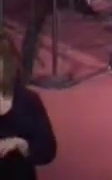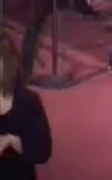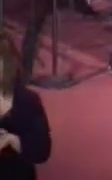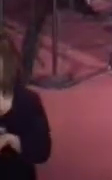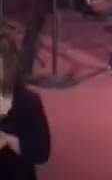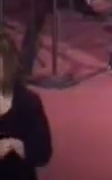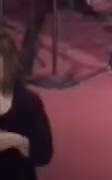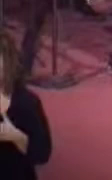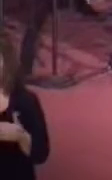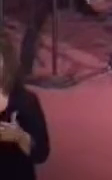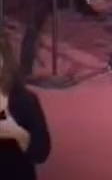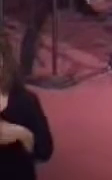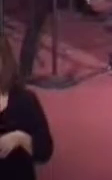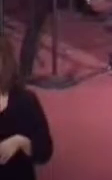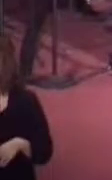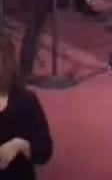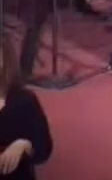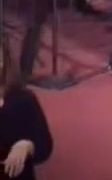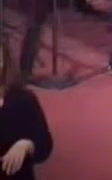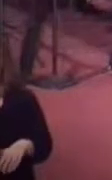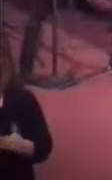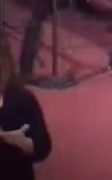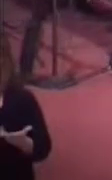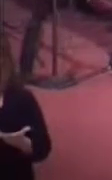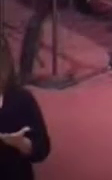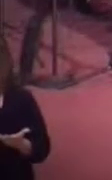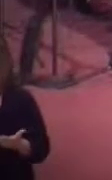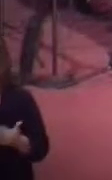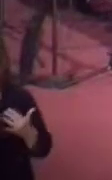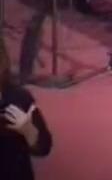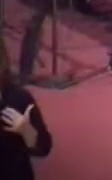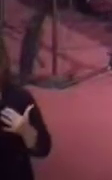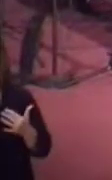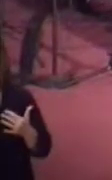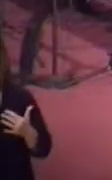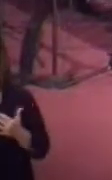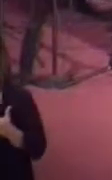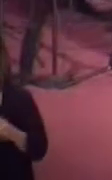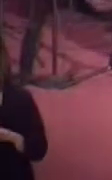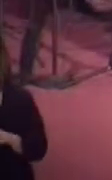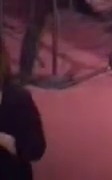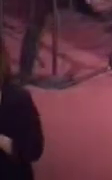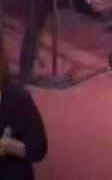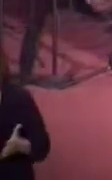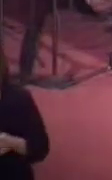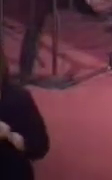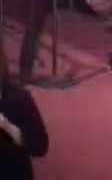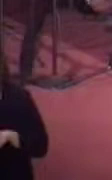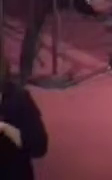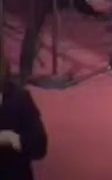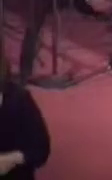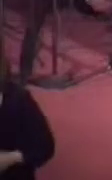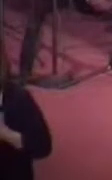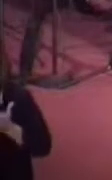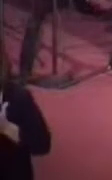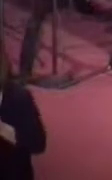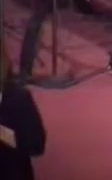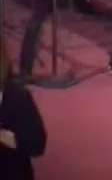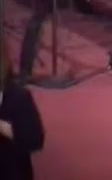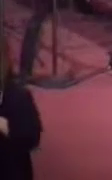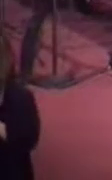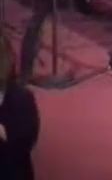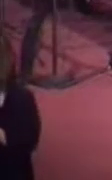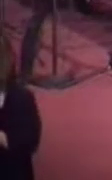knowing that he'd probably get rejected. He isn't afraid to do everything possible to live in such a way that would bring God honor